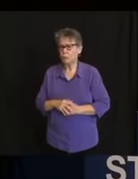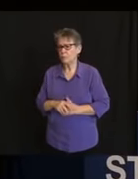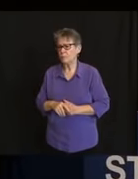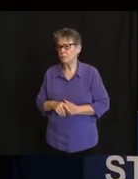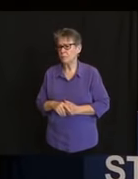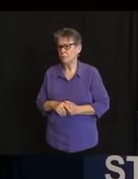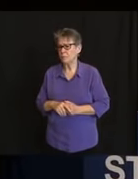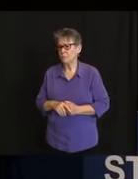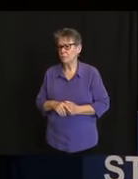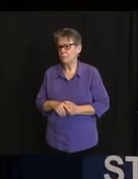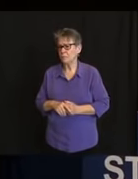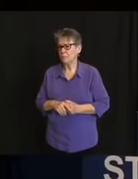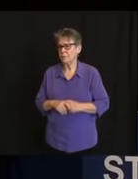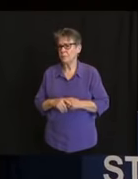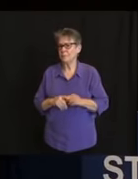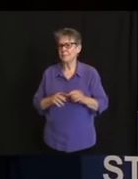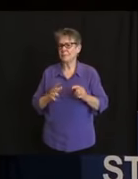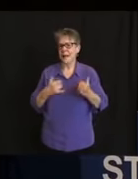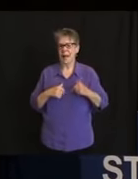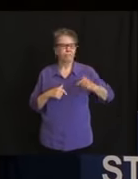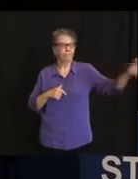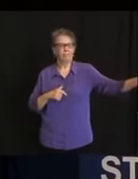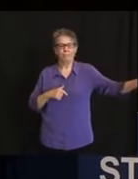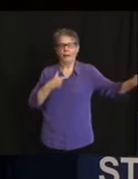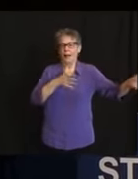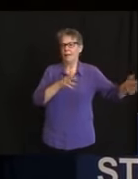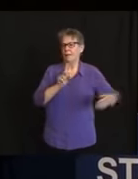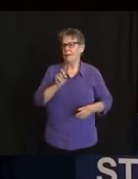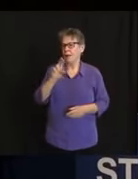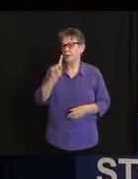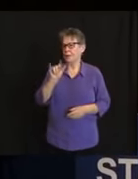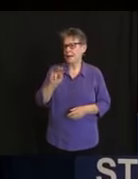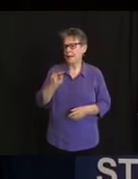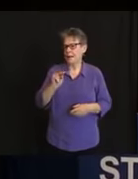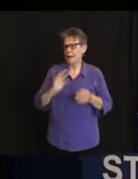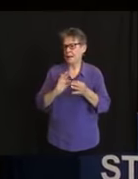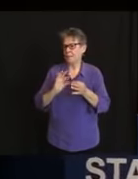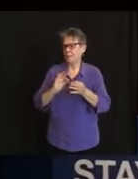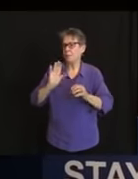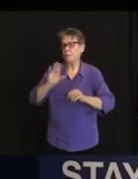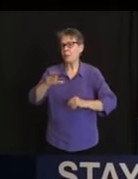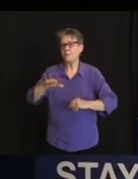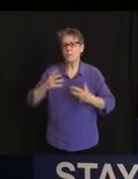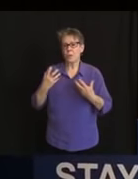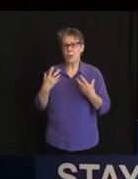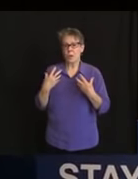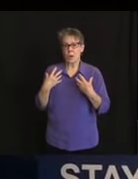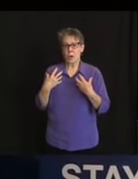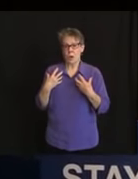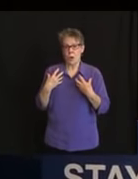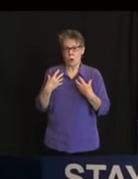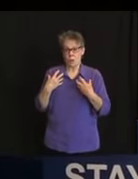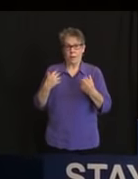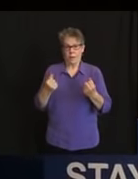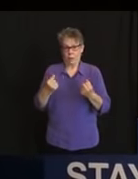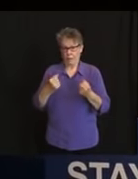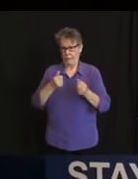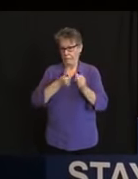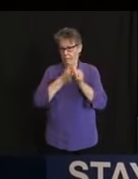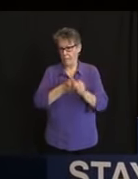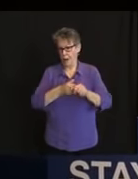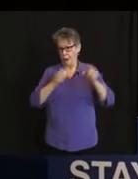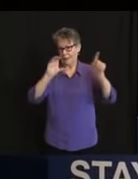general. There isn't a case definition for recovered, and that's actually something that CDC might be looking at to standardize, because